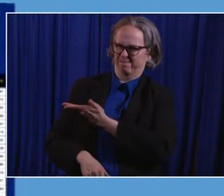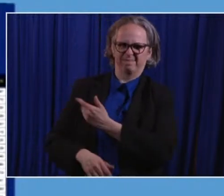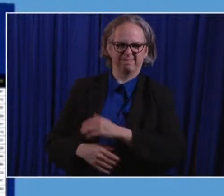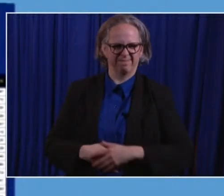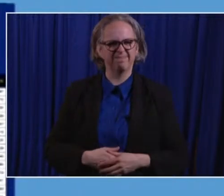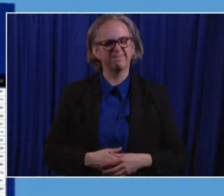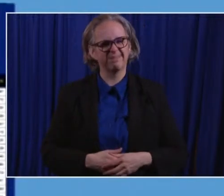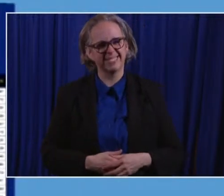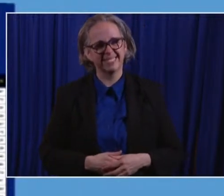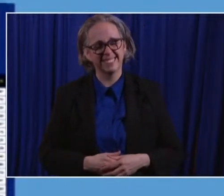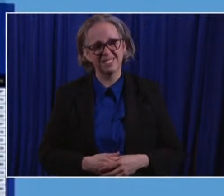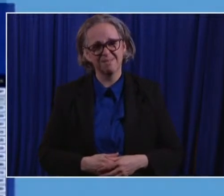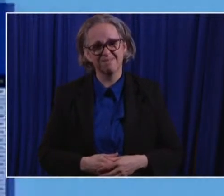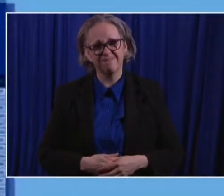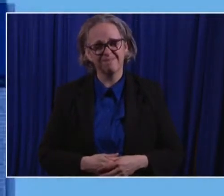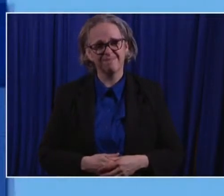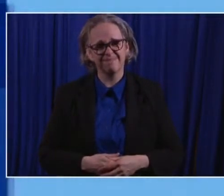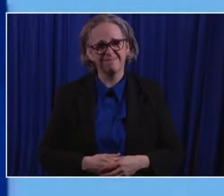next one, Eric.